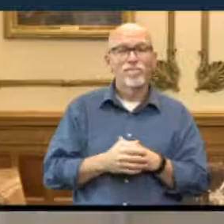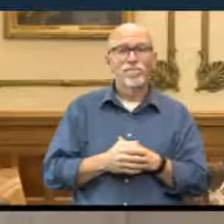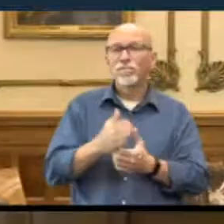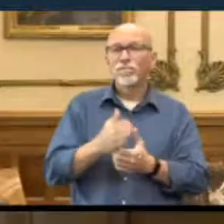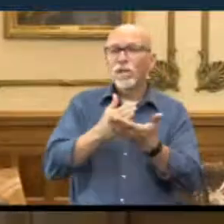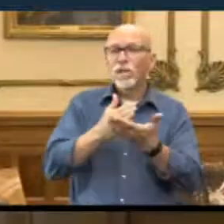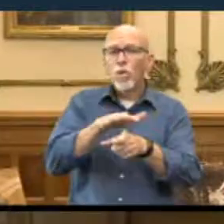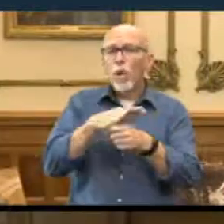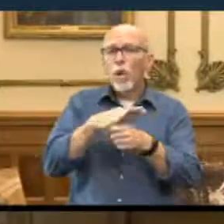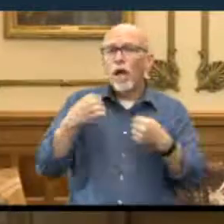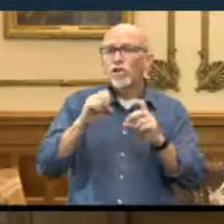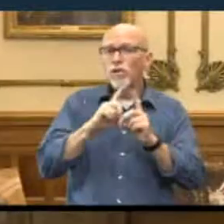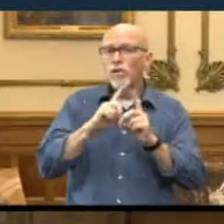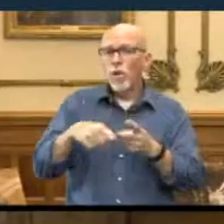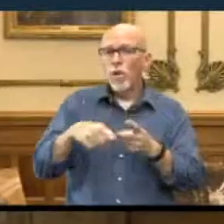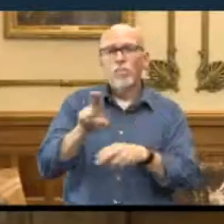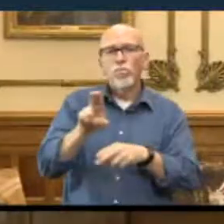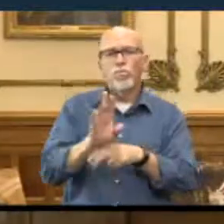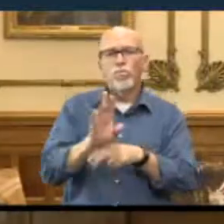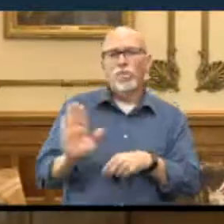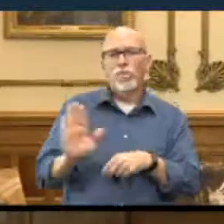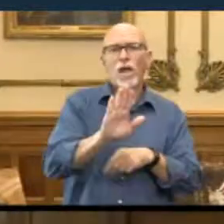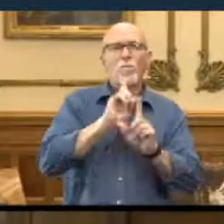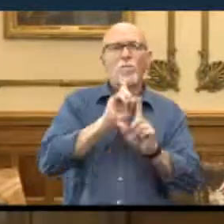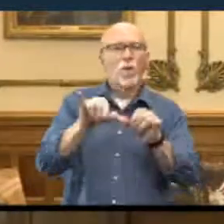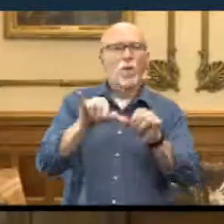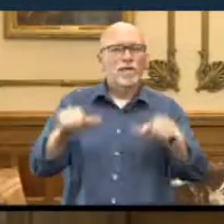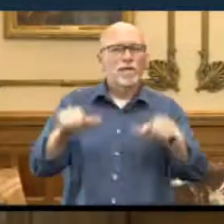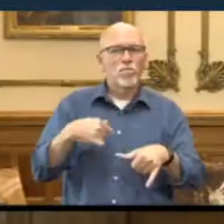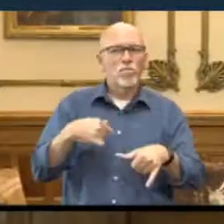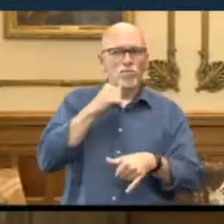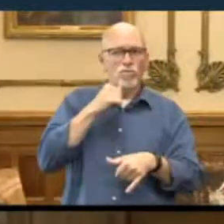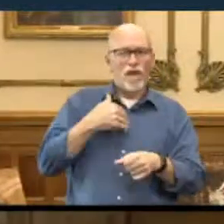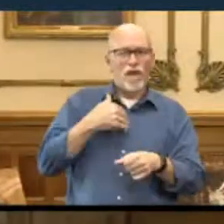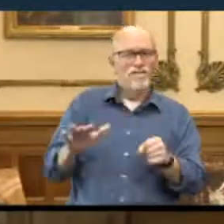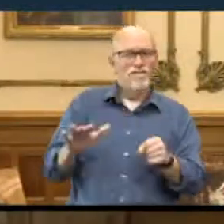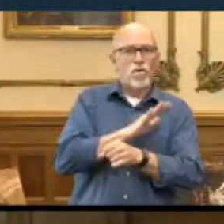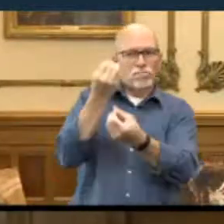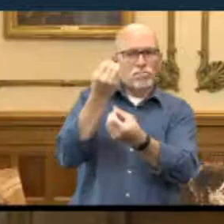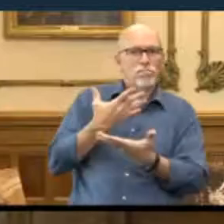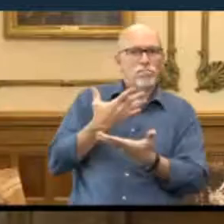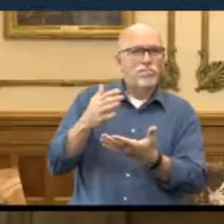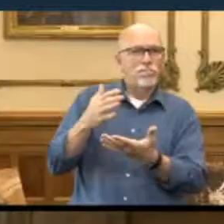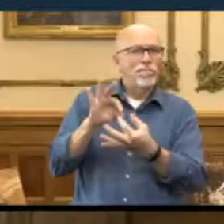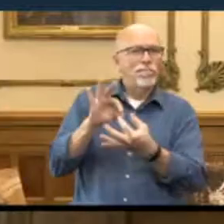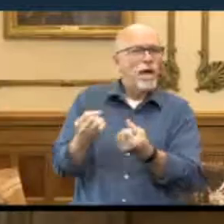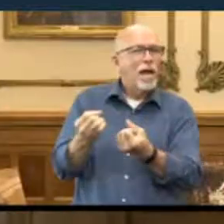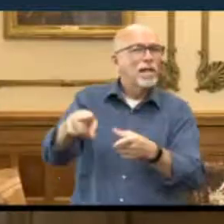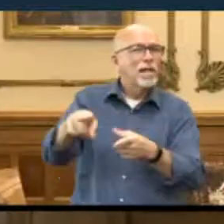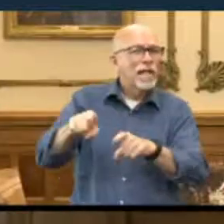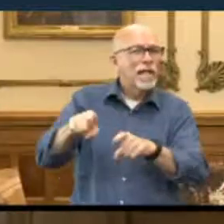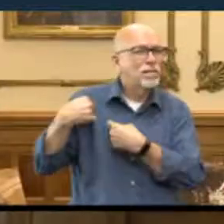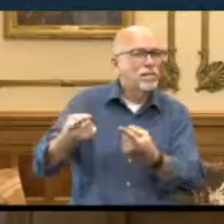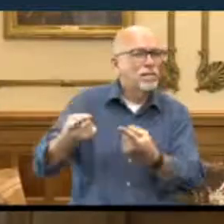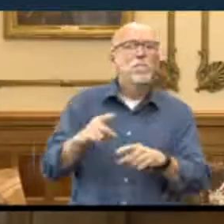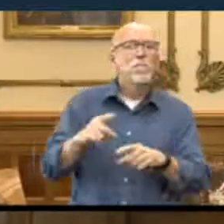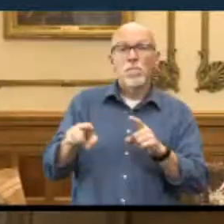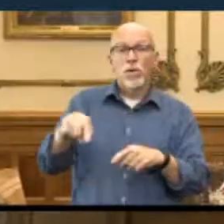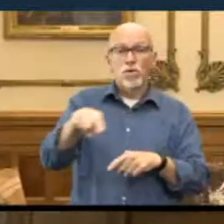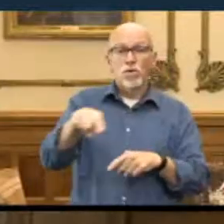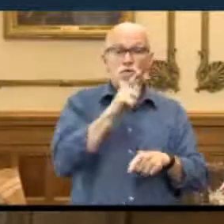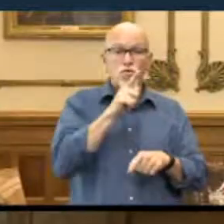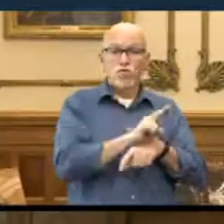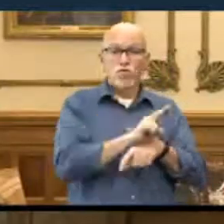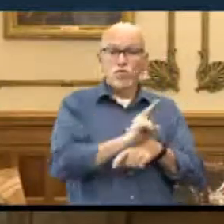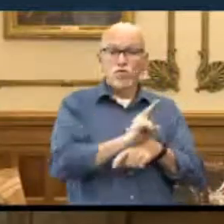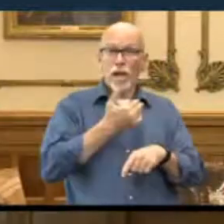the local health departments are using their own reporting systems, so we don't have data on how many they've tested as of this time. But those that are using